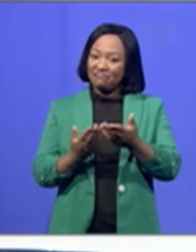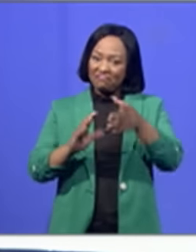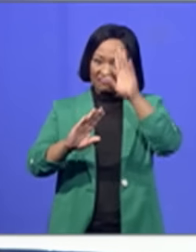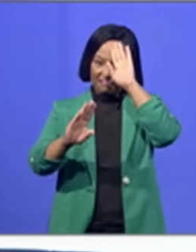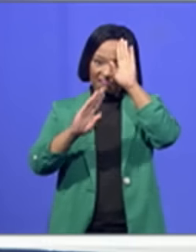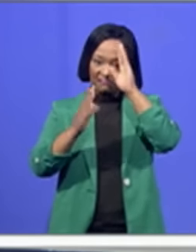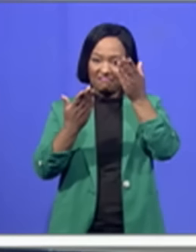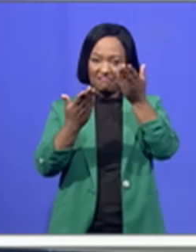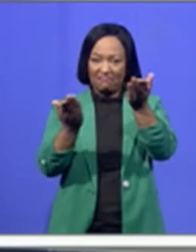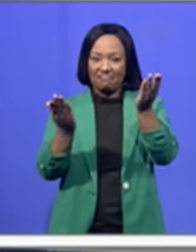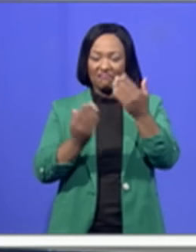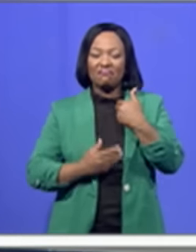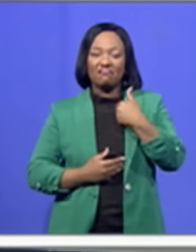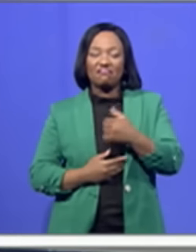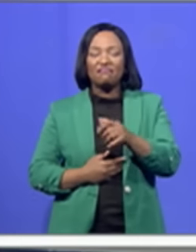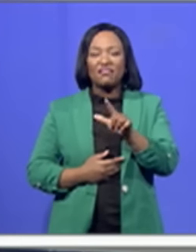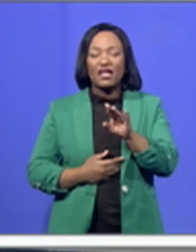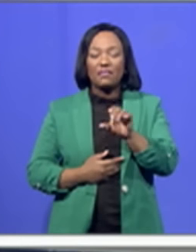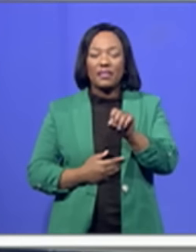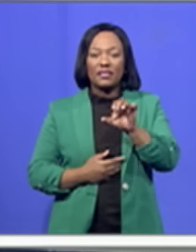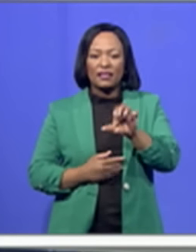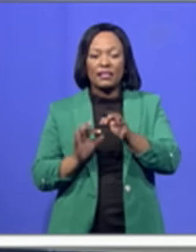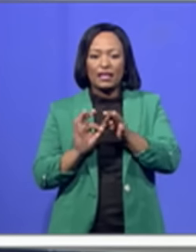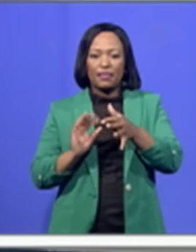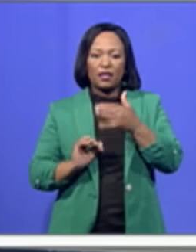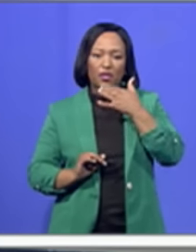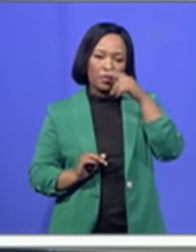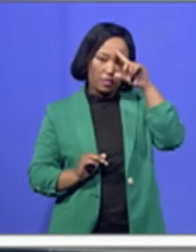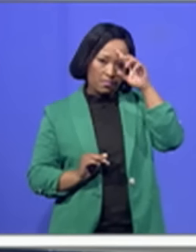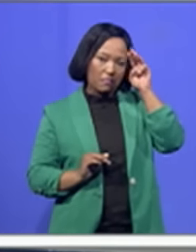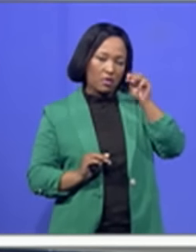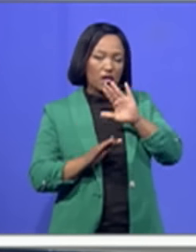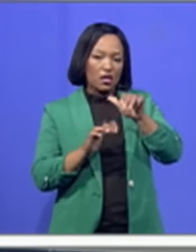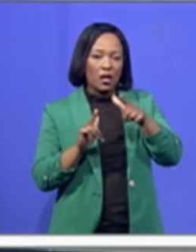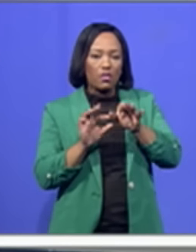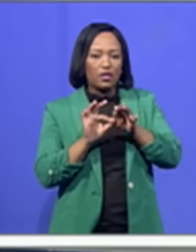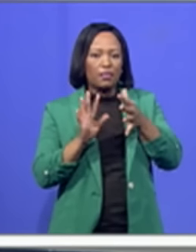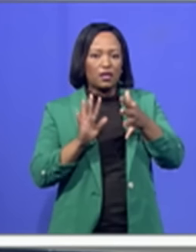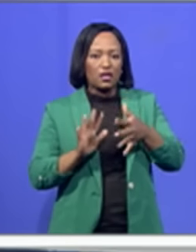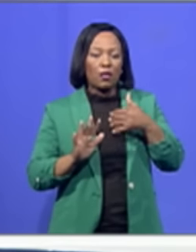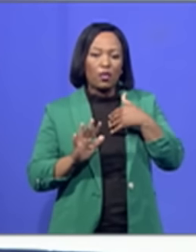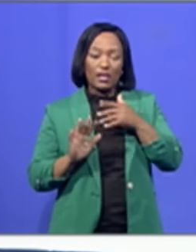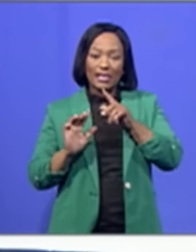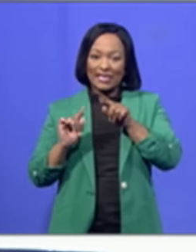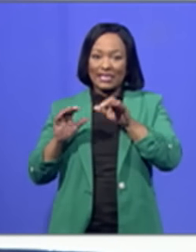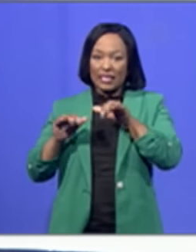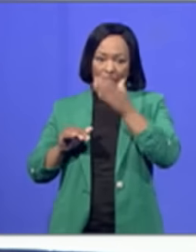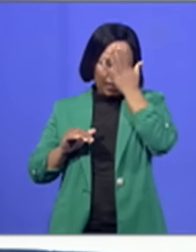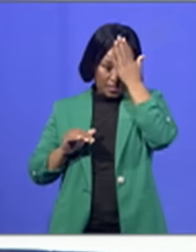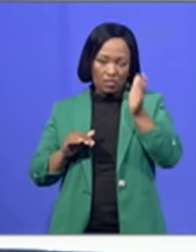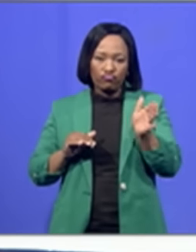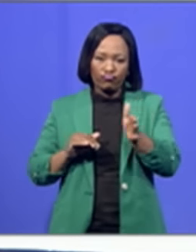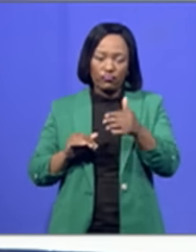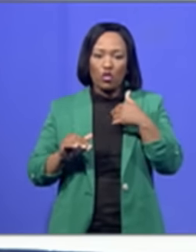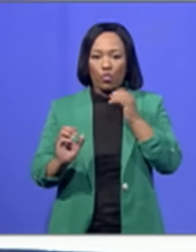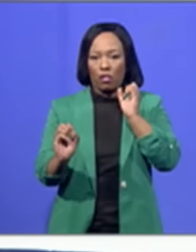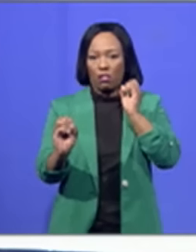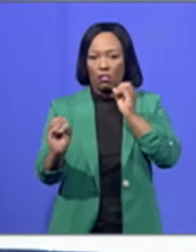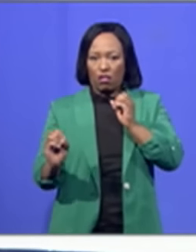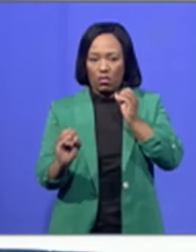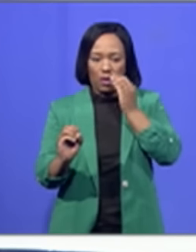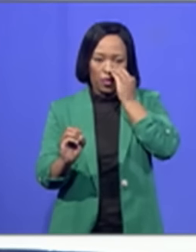Bešunthobela ke lebeseng ka dimeng nna le kgaetšedi Mpho Teme bjalo ka mofetoledi wa polelo ya diatla romilwe ke sehlopha sa ditaba tša Sepedi go tla go